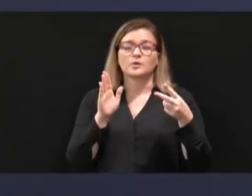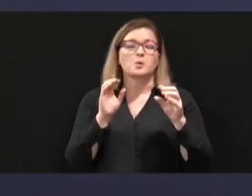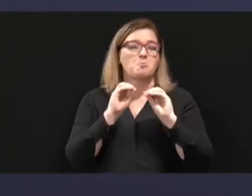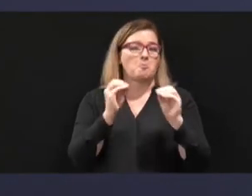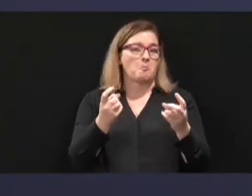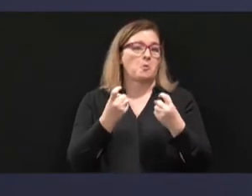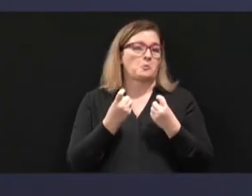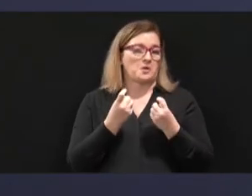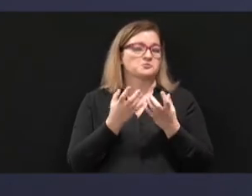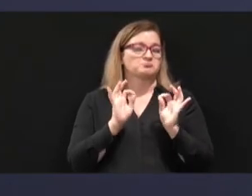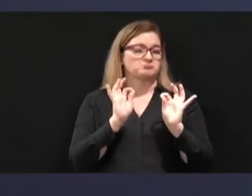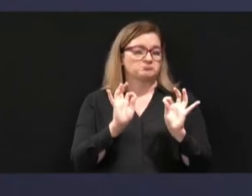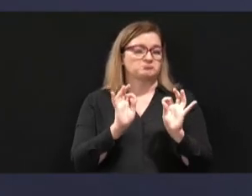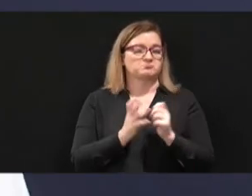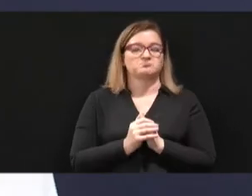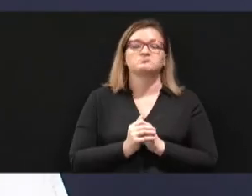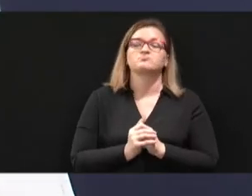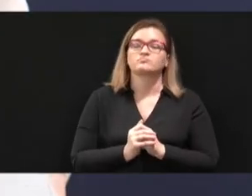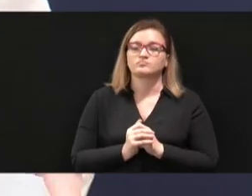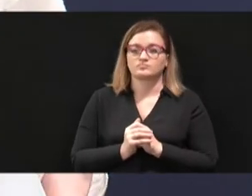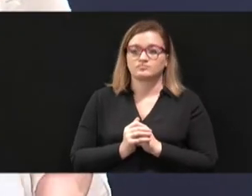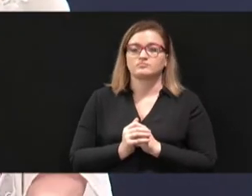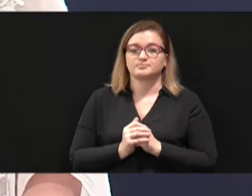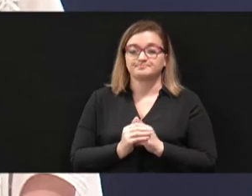No questions yet. Okay.